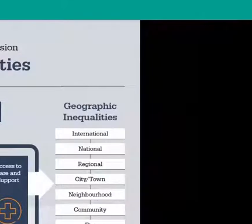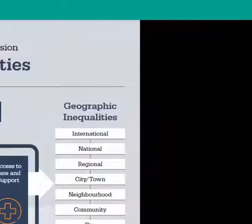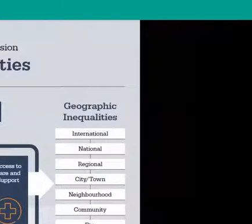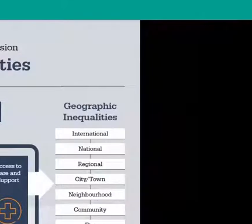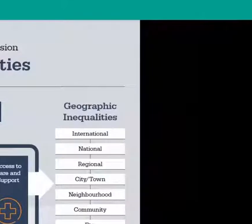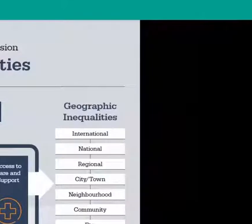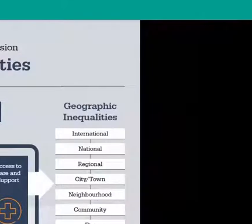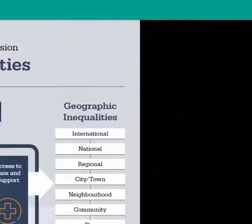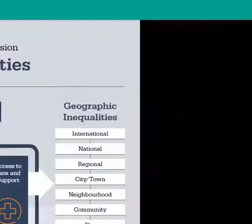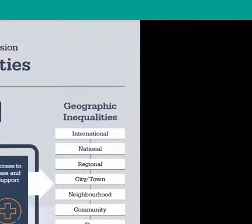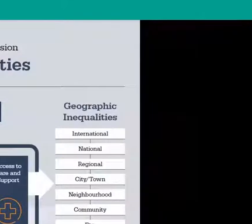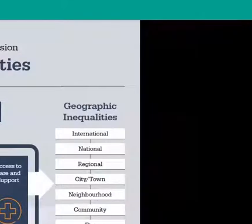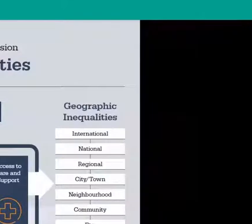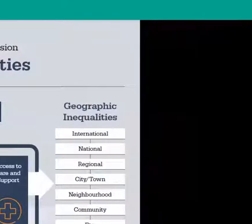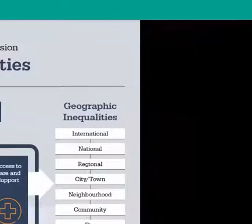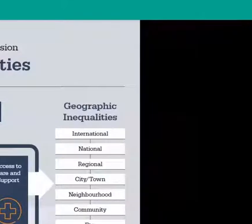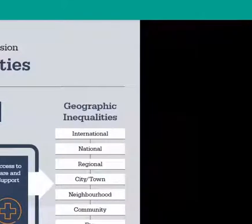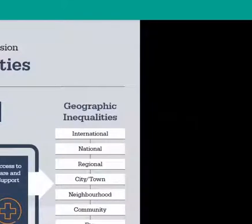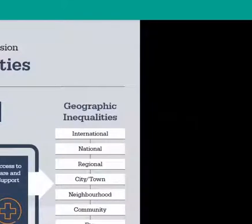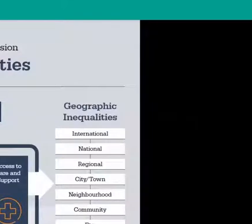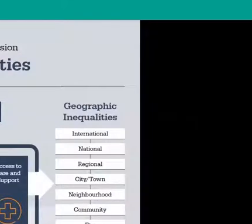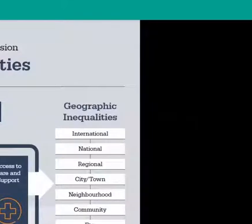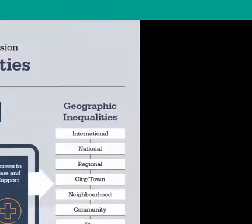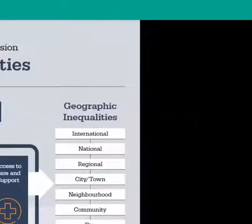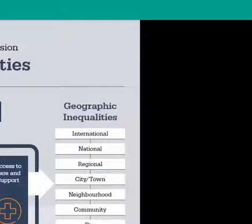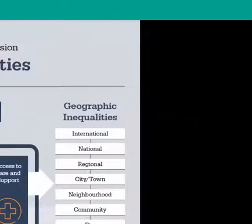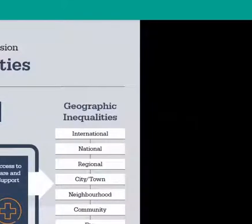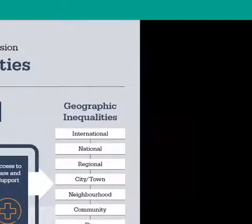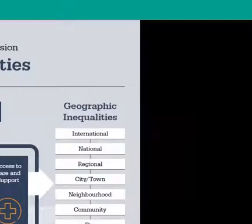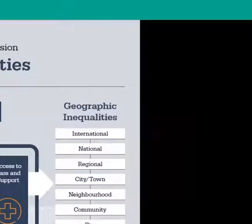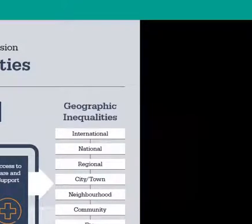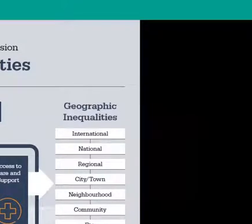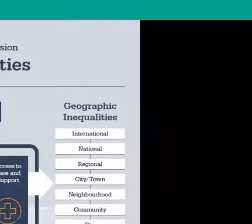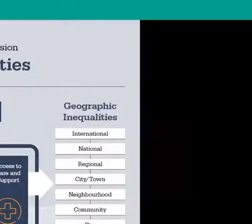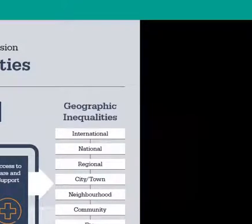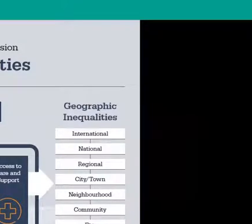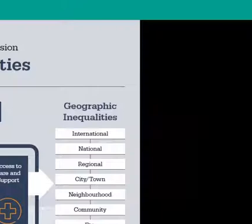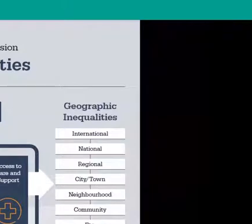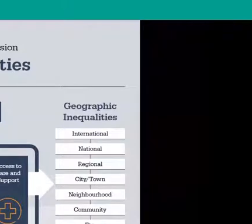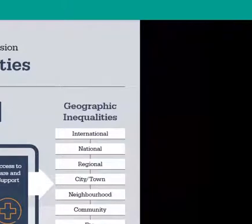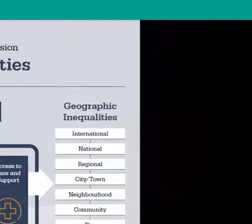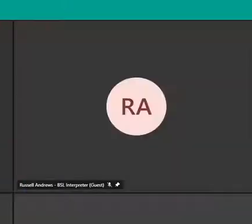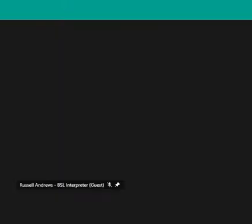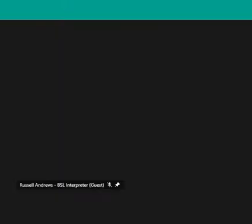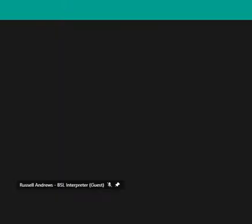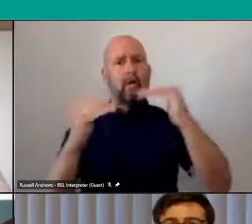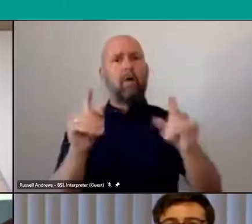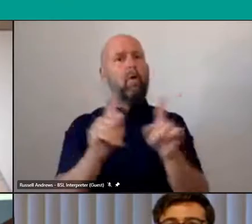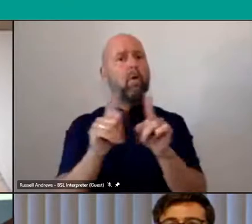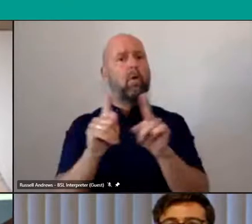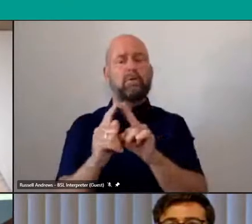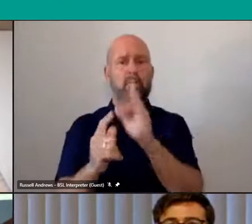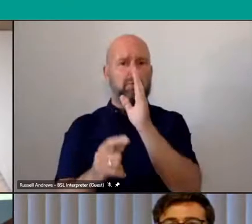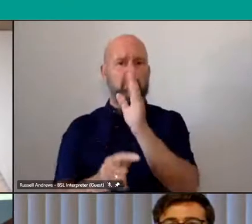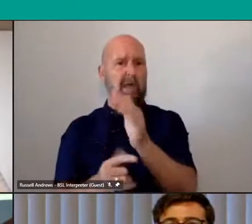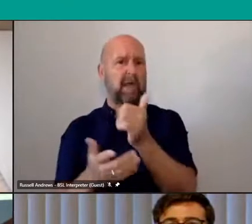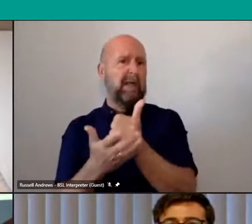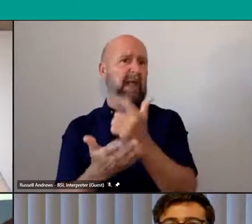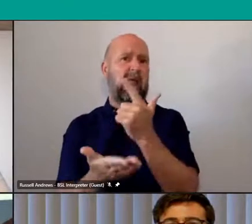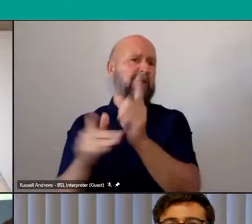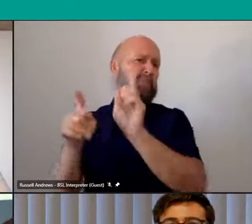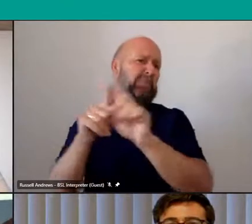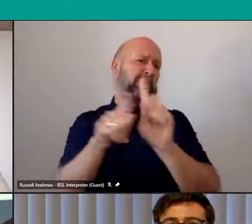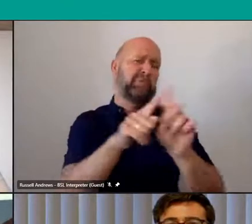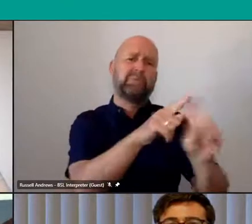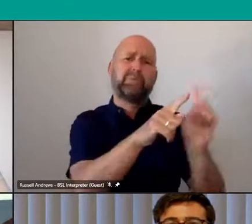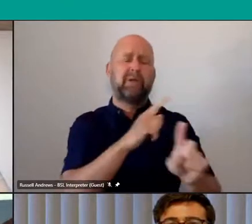ethnic groups, between those with disabilities and those without, inequalities related to sexual orientation, to language, to religion,